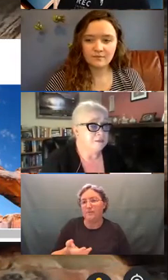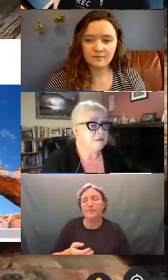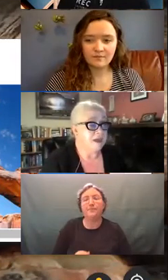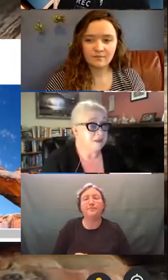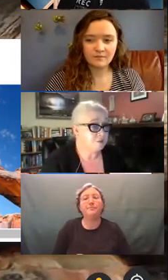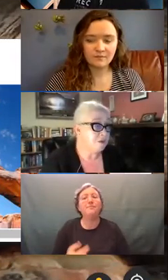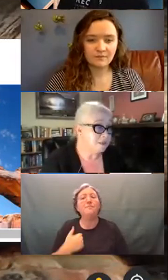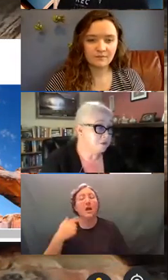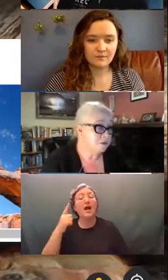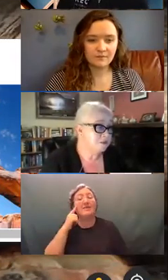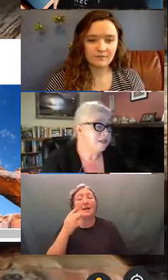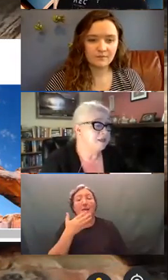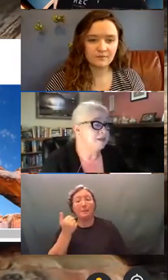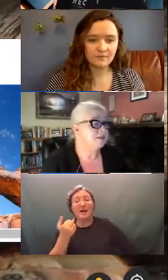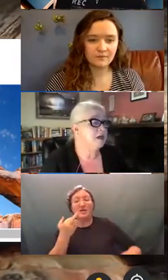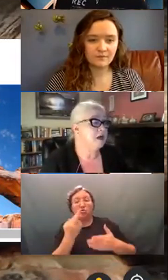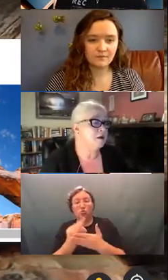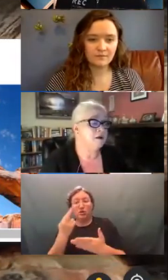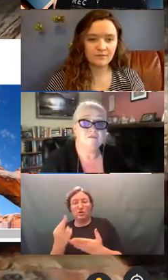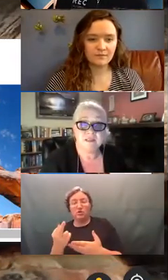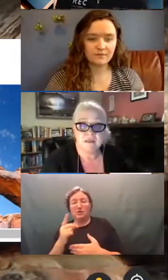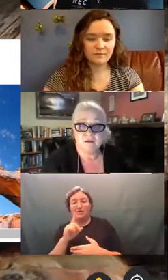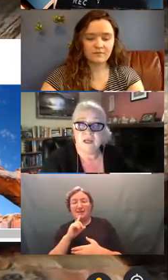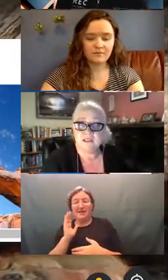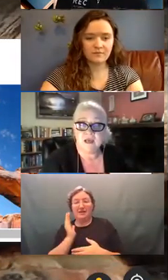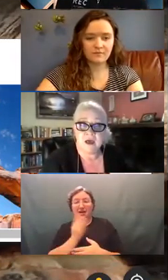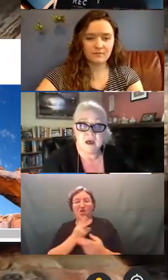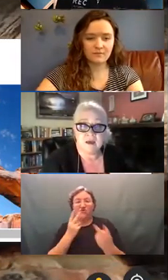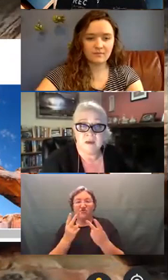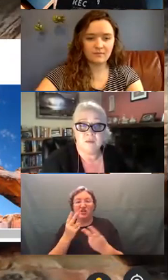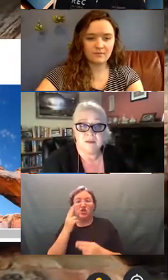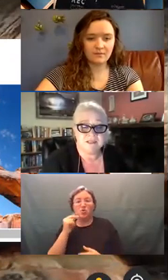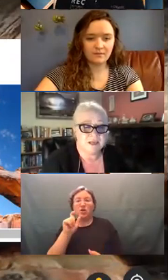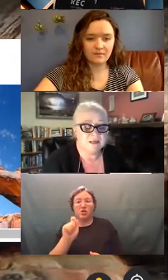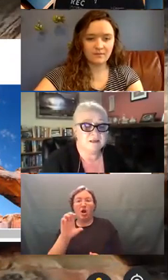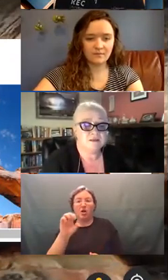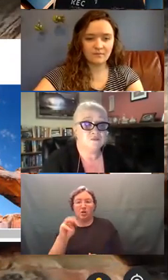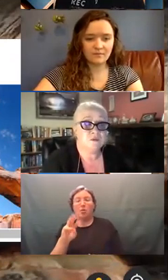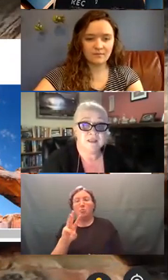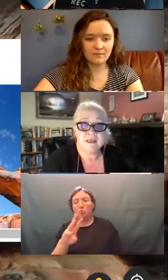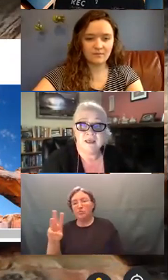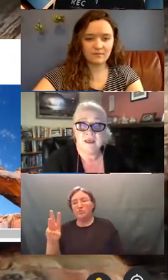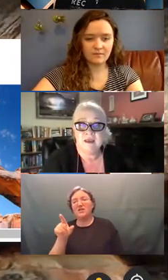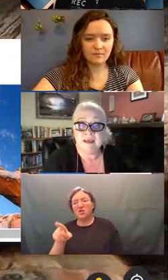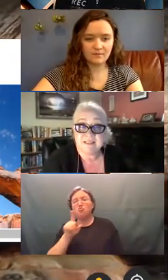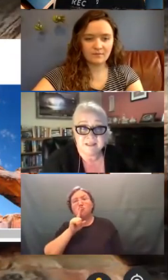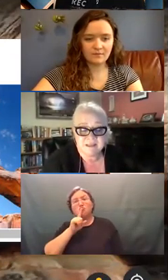think that the best resource is our visitutah.com website. It is